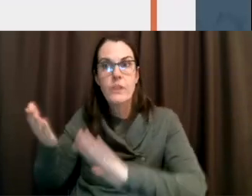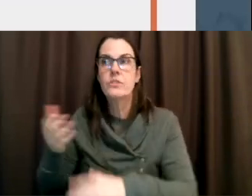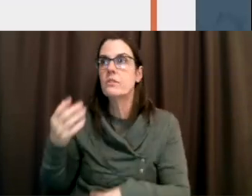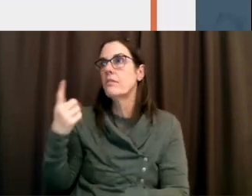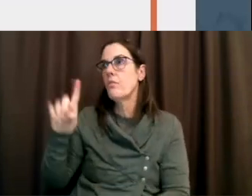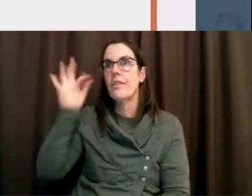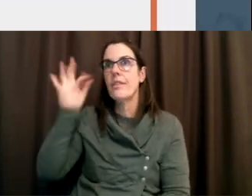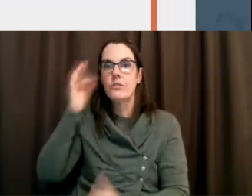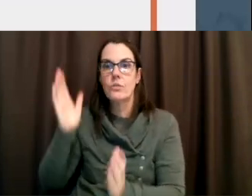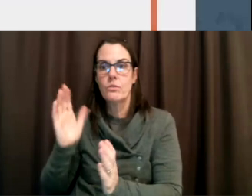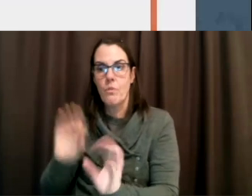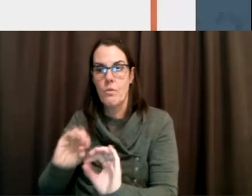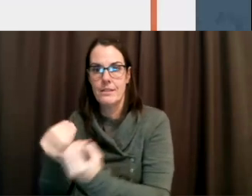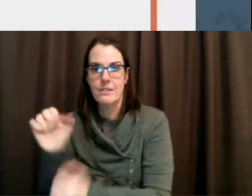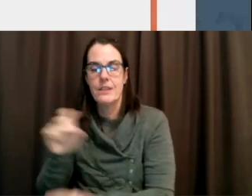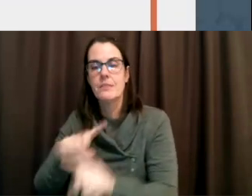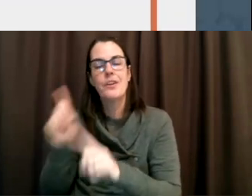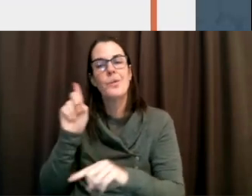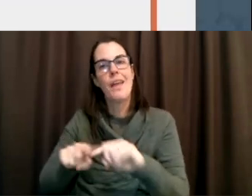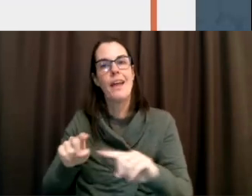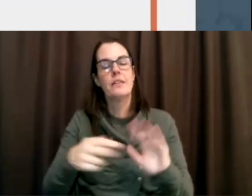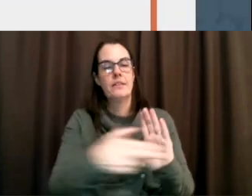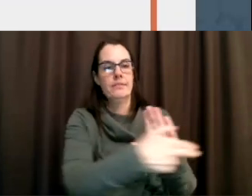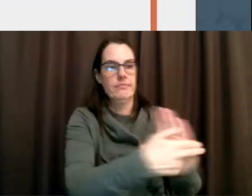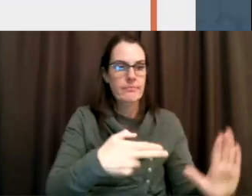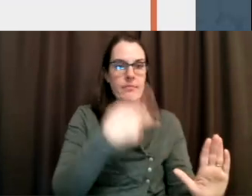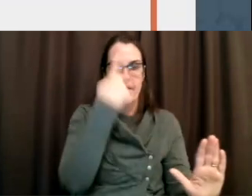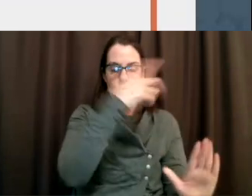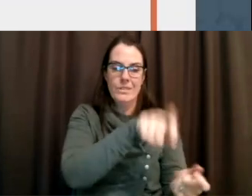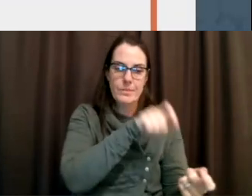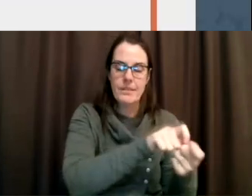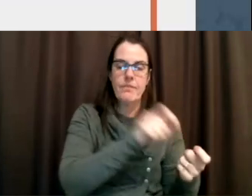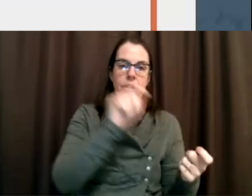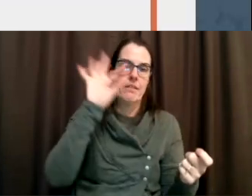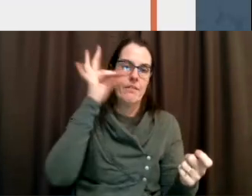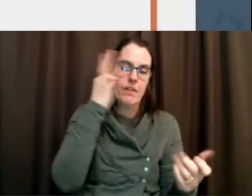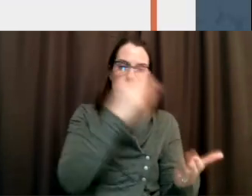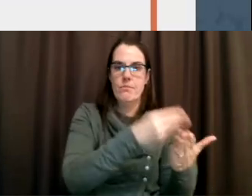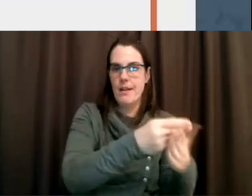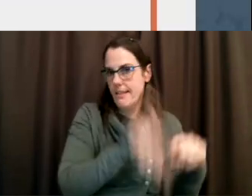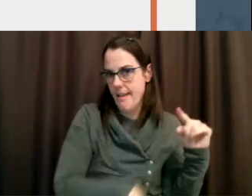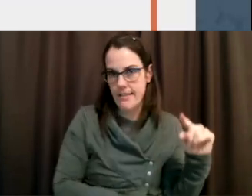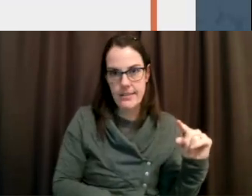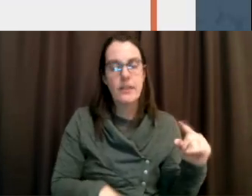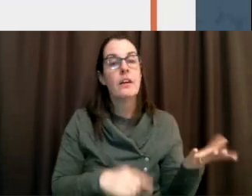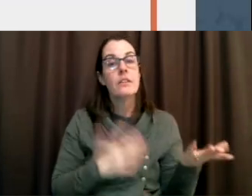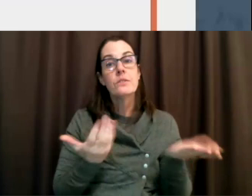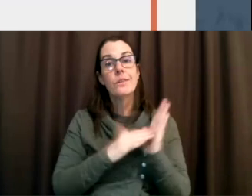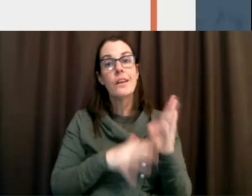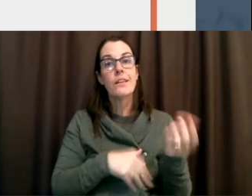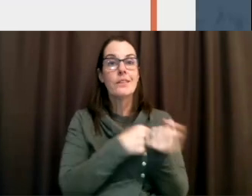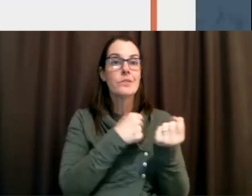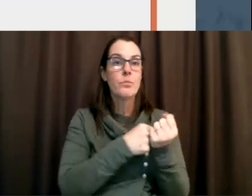but they're not necessarily allocable to specific federal awards, right? And so they're supporting the organization